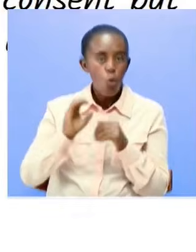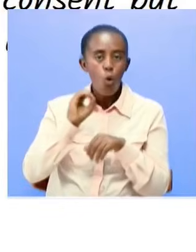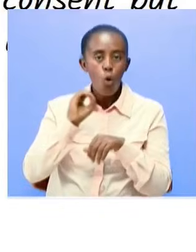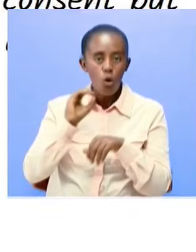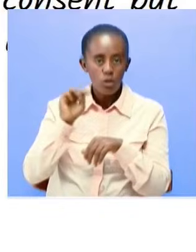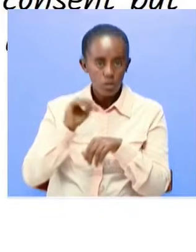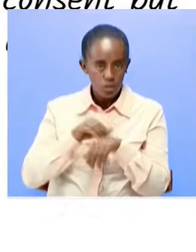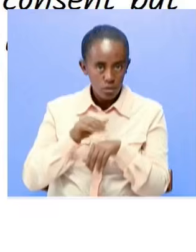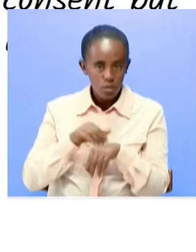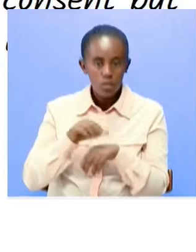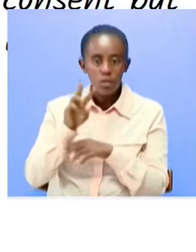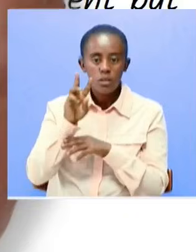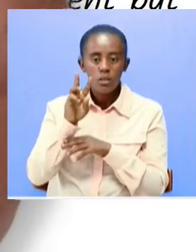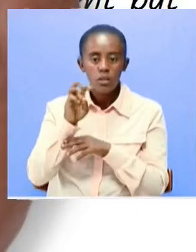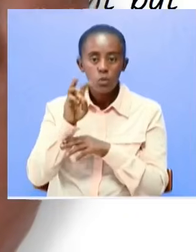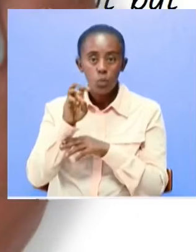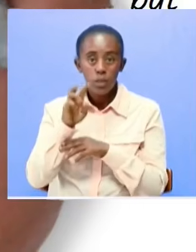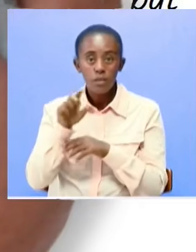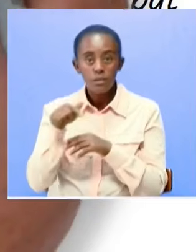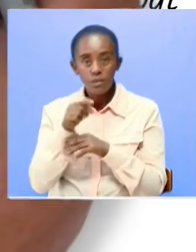October 20 in